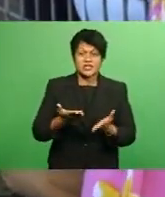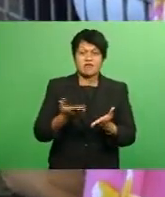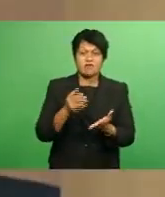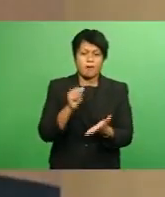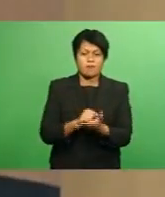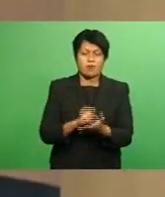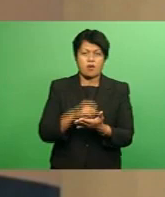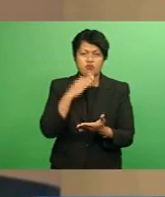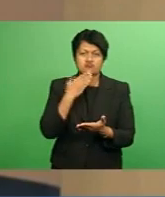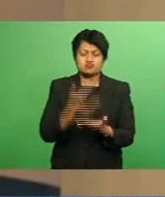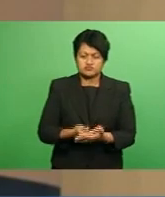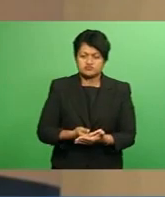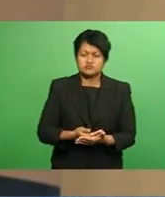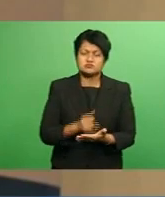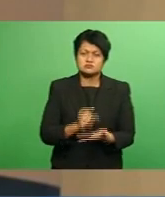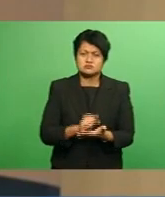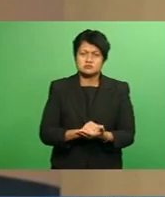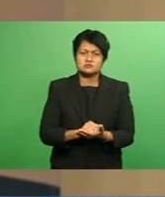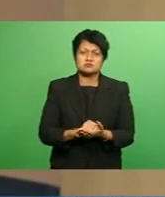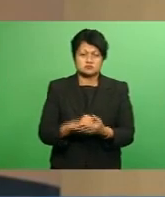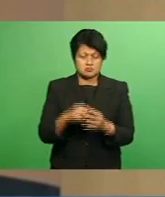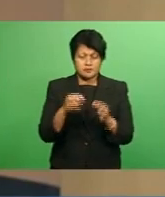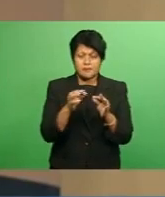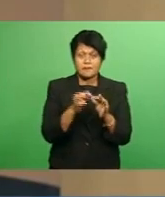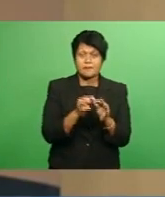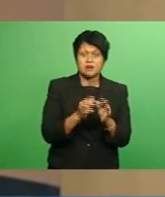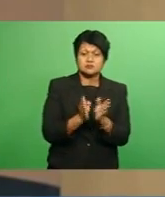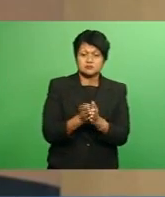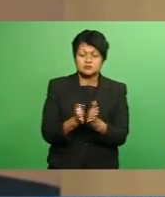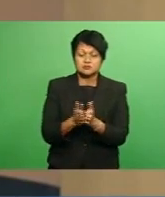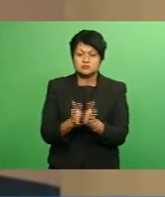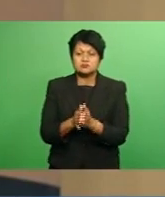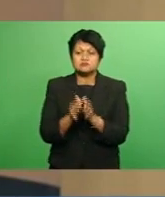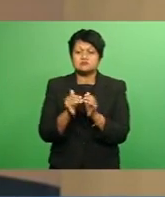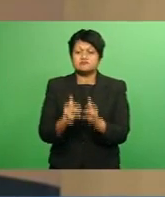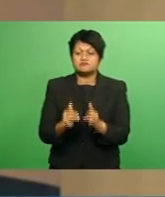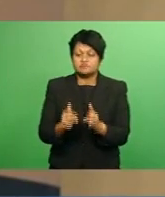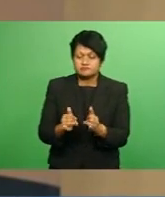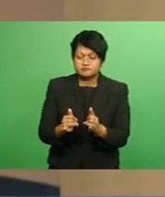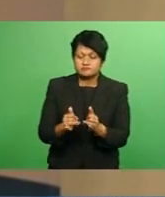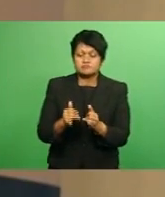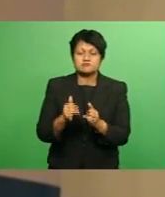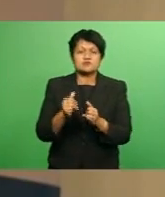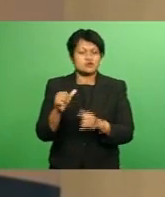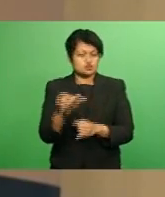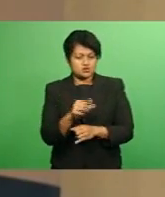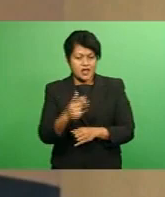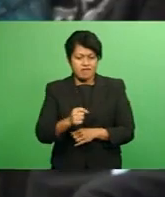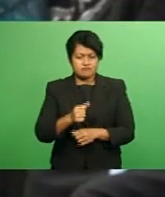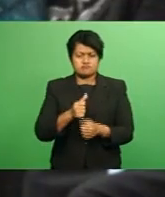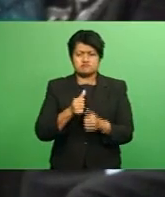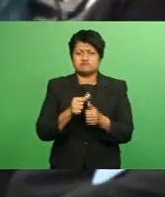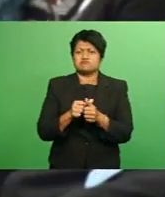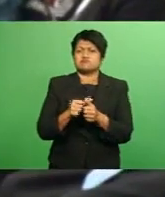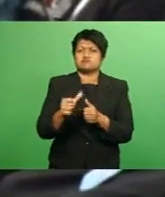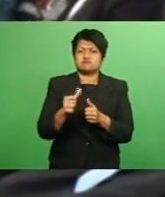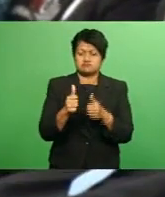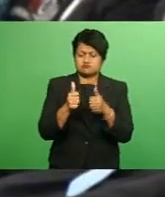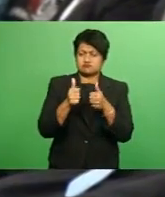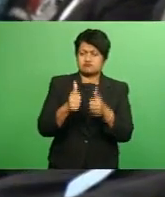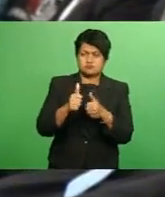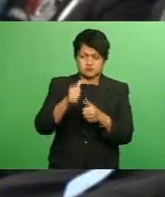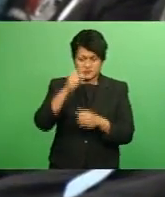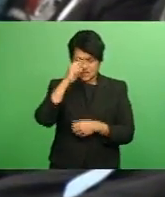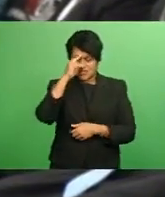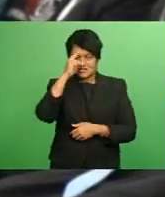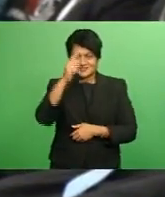themselves. With this child bench book, we hope that judges and magistrates will have a better understanding of children's needs in developing abilities